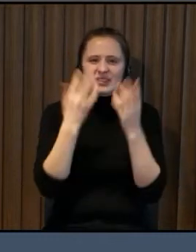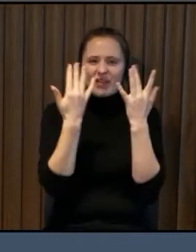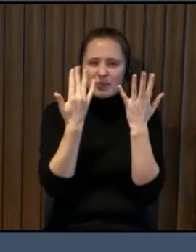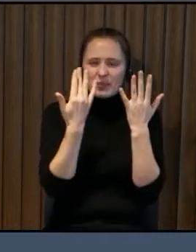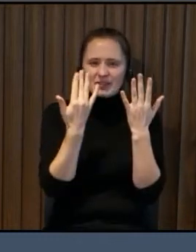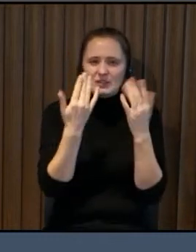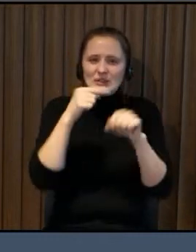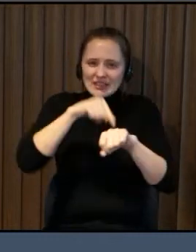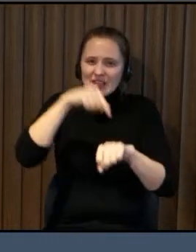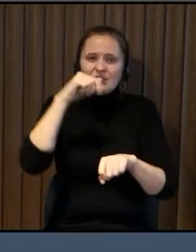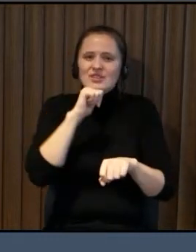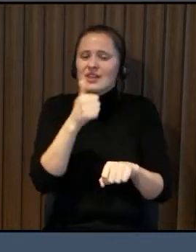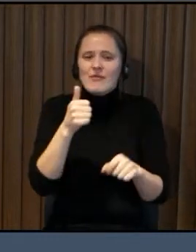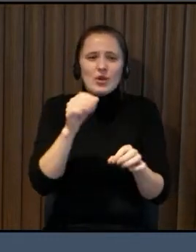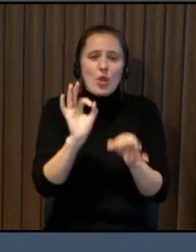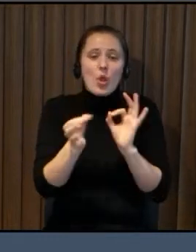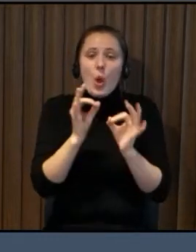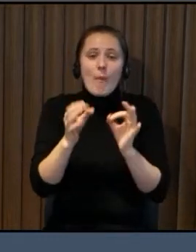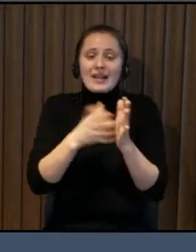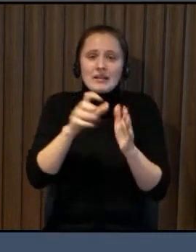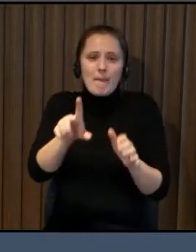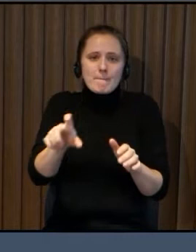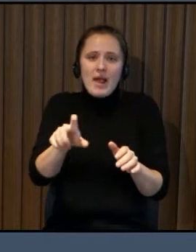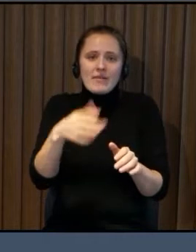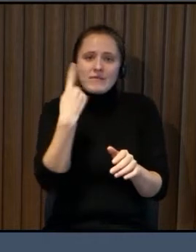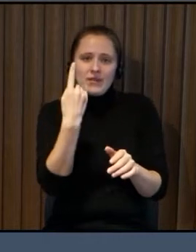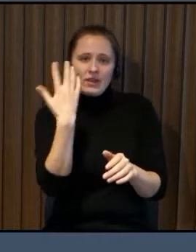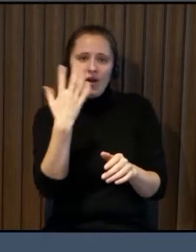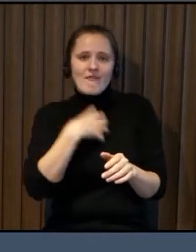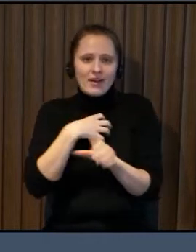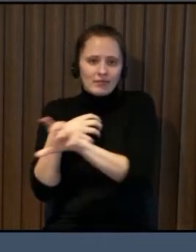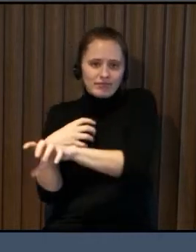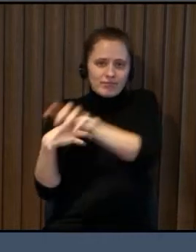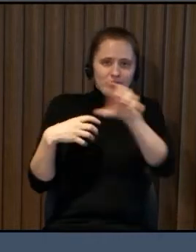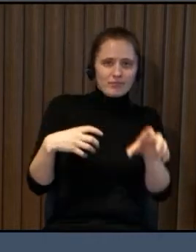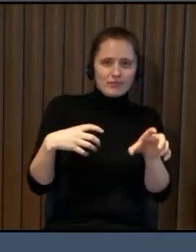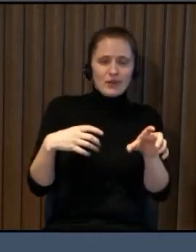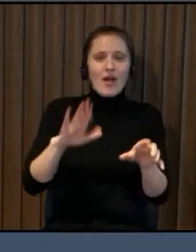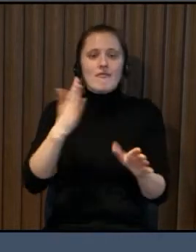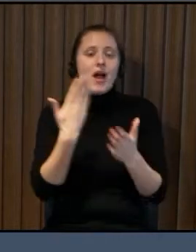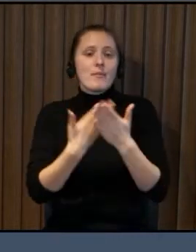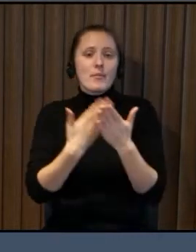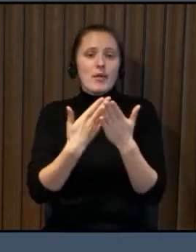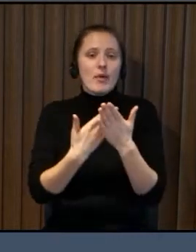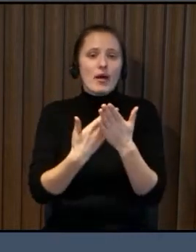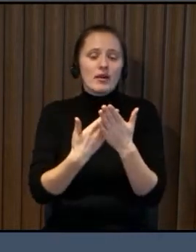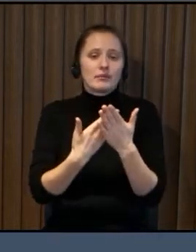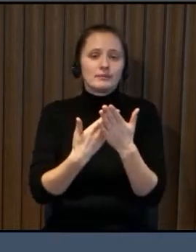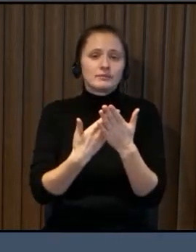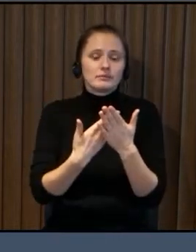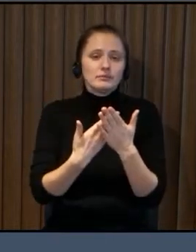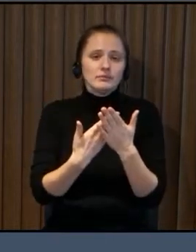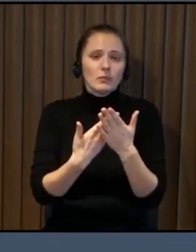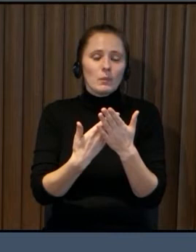It doesn't change. But if you have some burnt your finger or something, you cannot use the